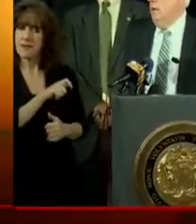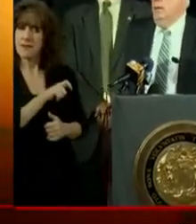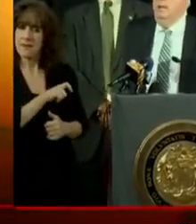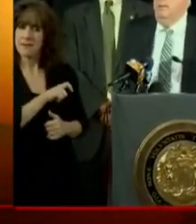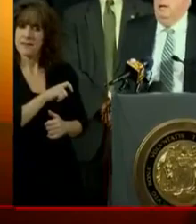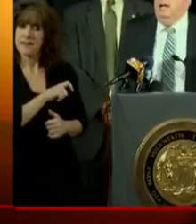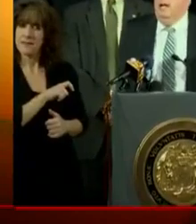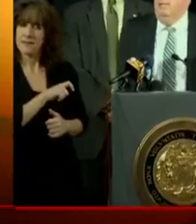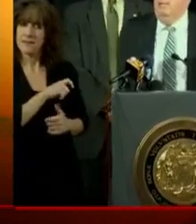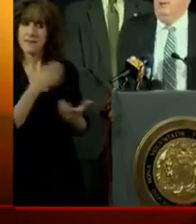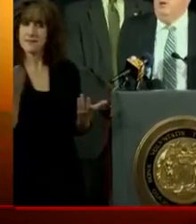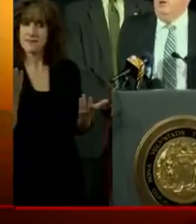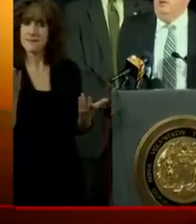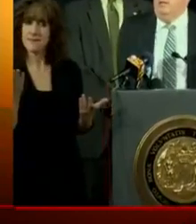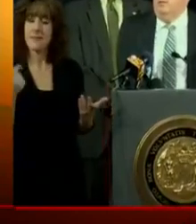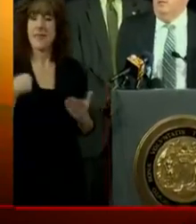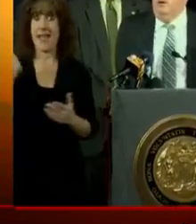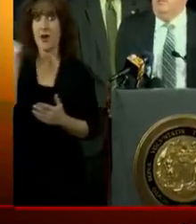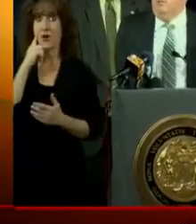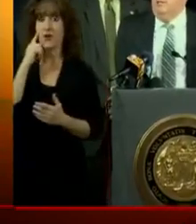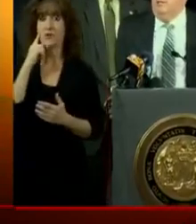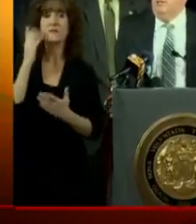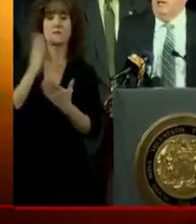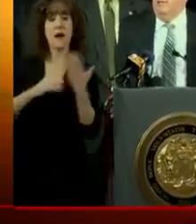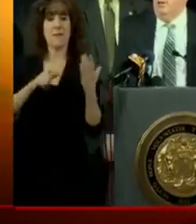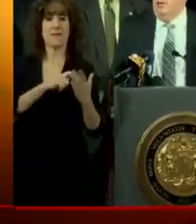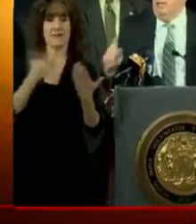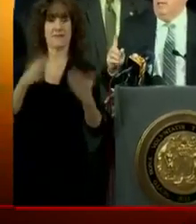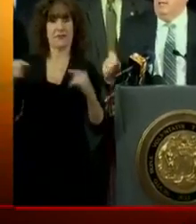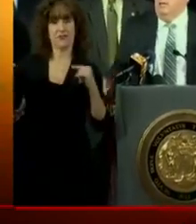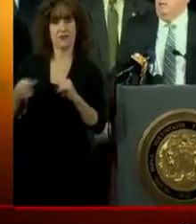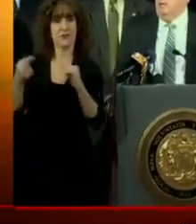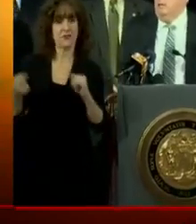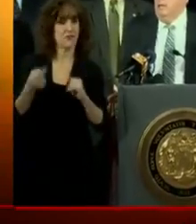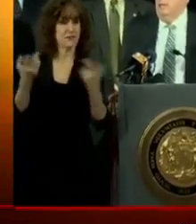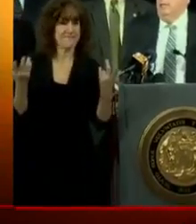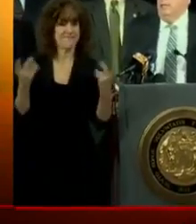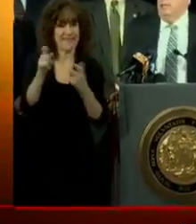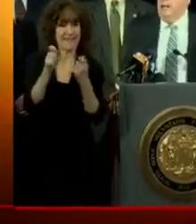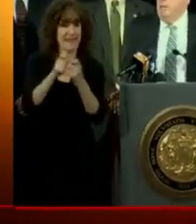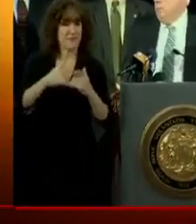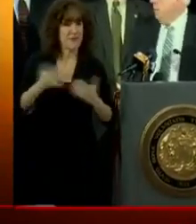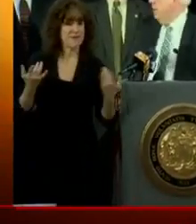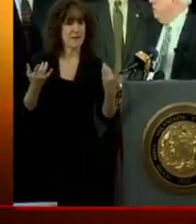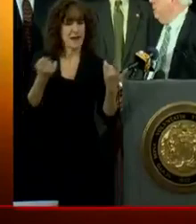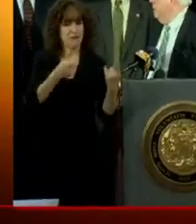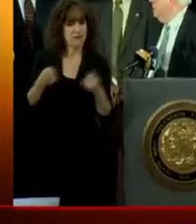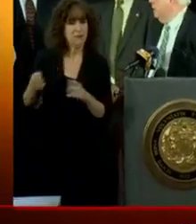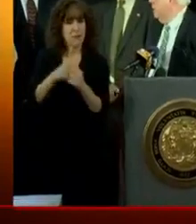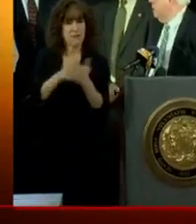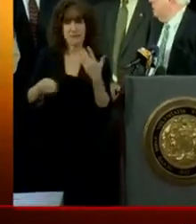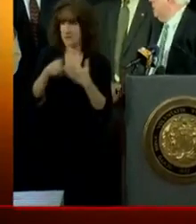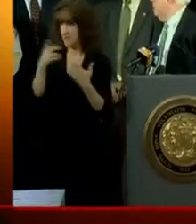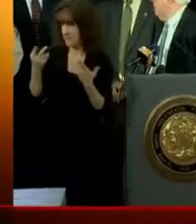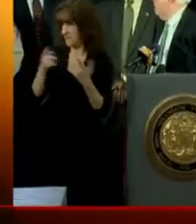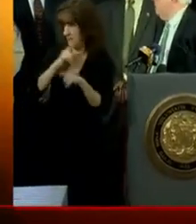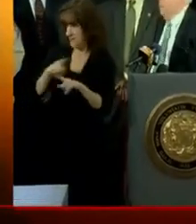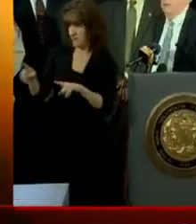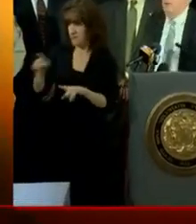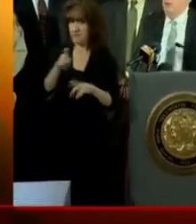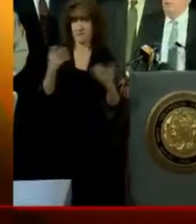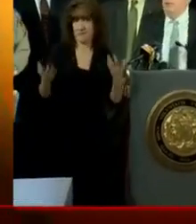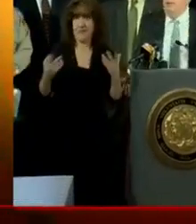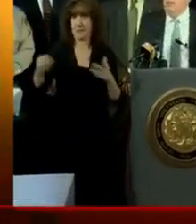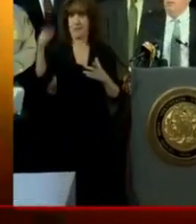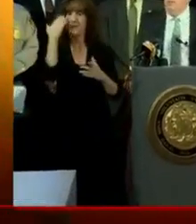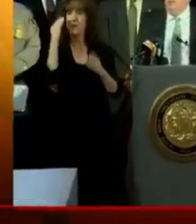Well, I've heard about some of the officers have been injured. I haven't heard the exact medical status, but if there's anybody else that can address that, I don't think you